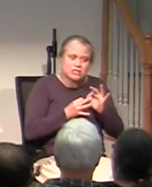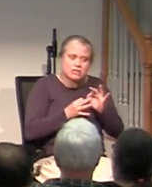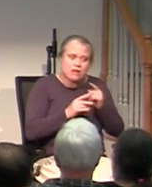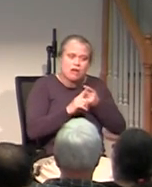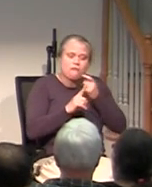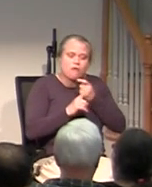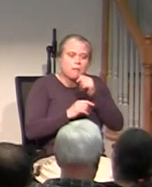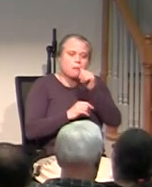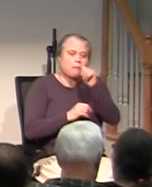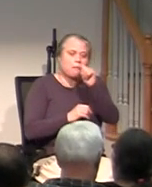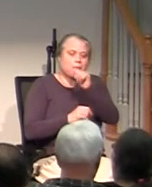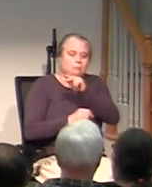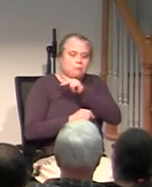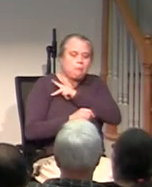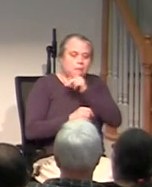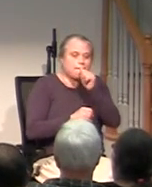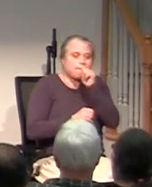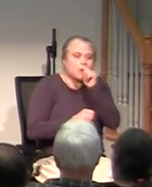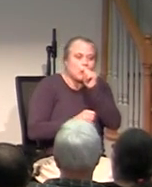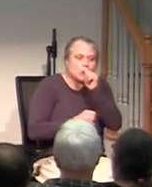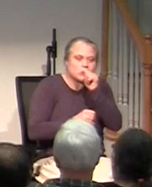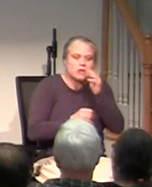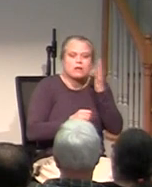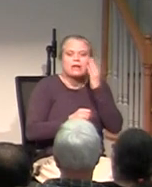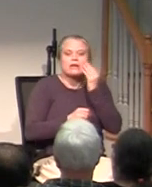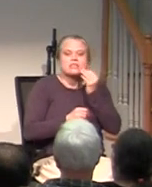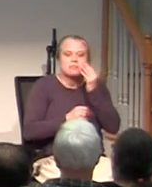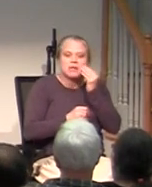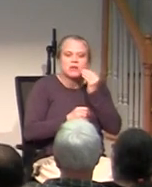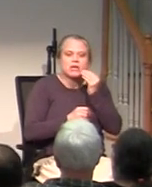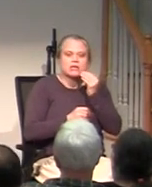experience, not simply a theoretical